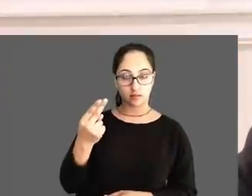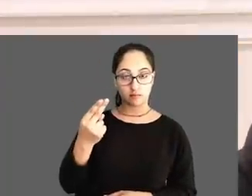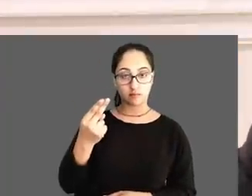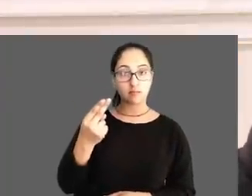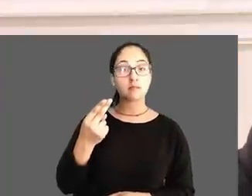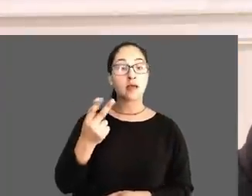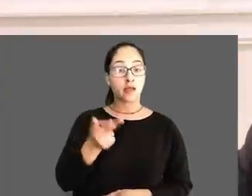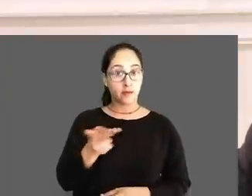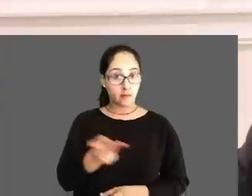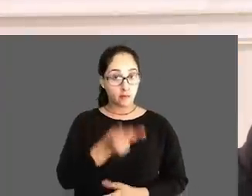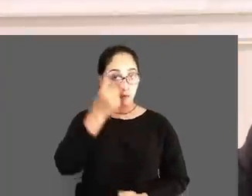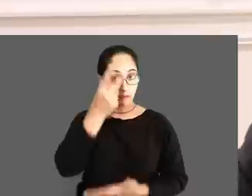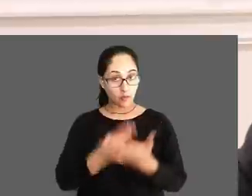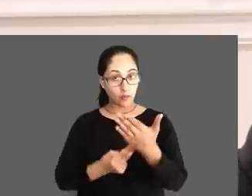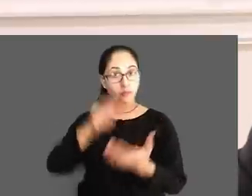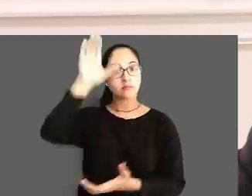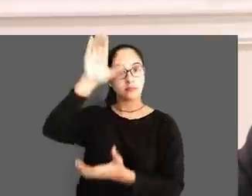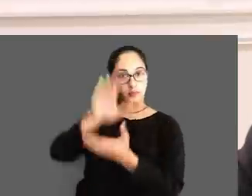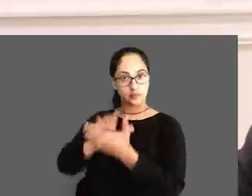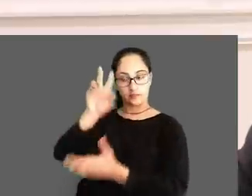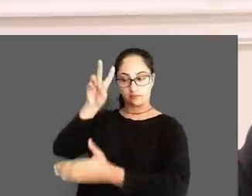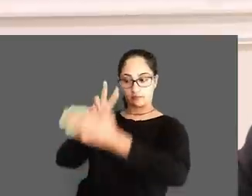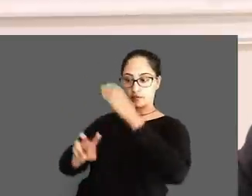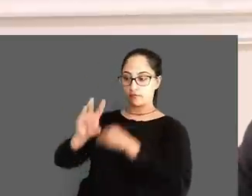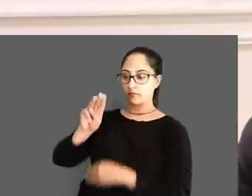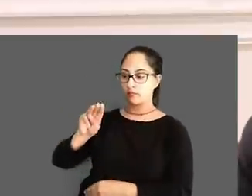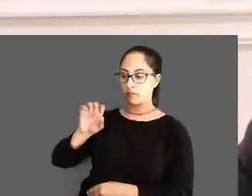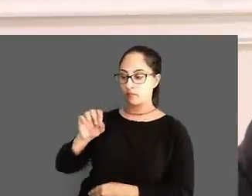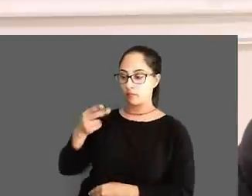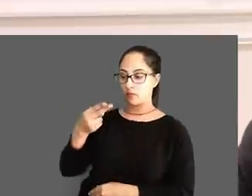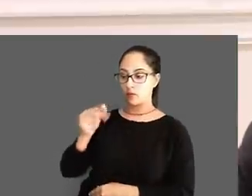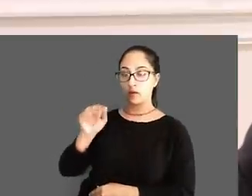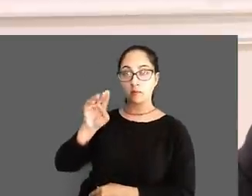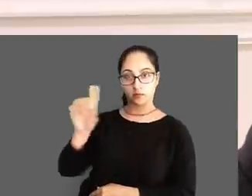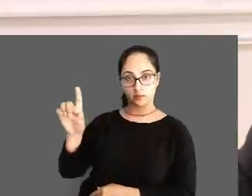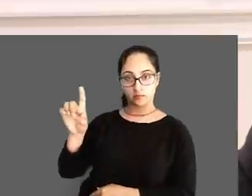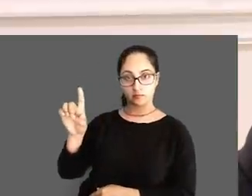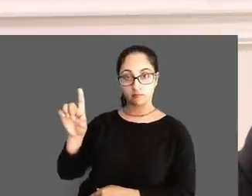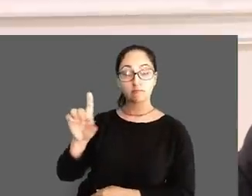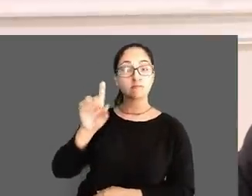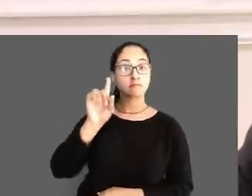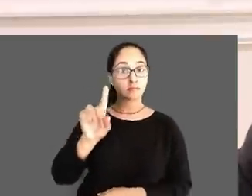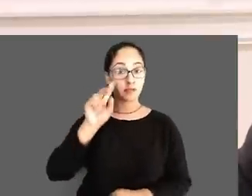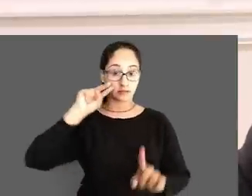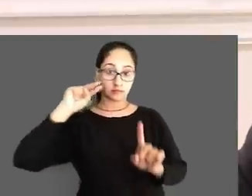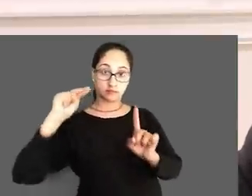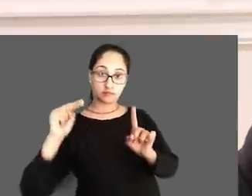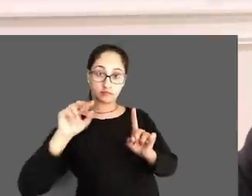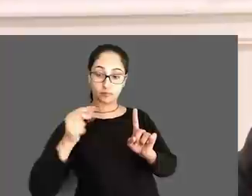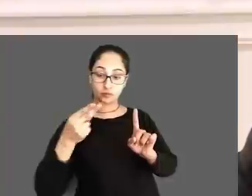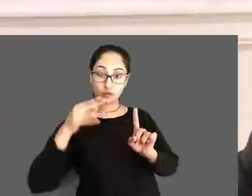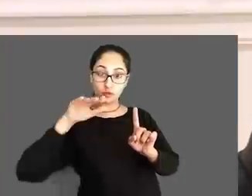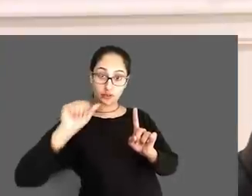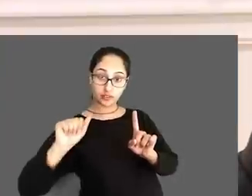Muhammad, may peace be upon him, and his progeny. The Shia believe that before the Prophet passed away, he